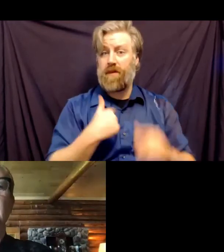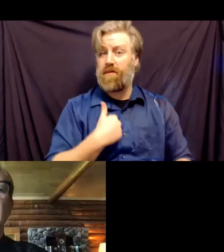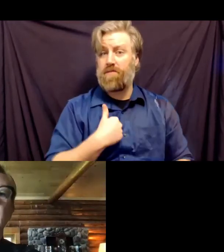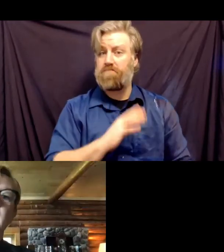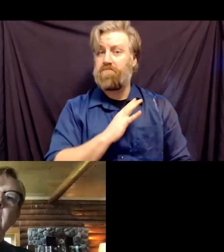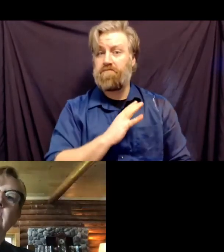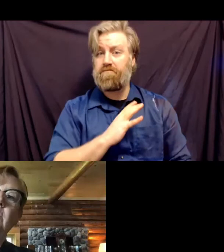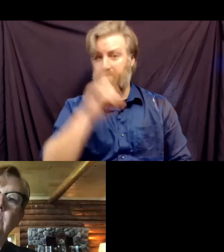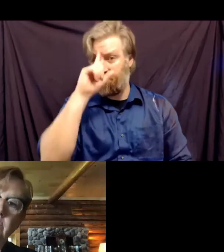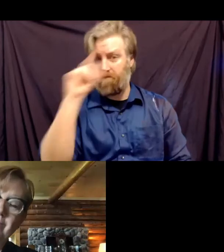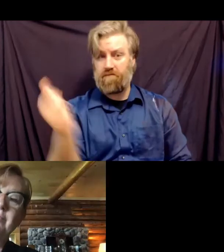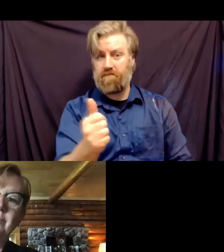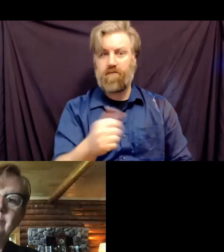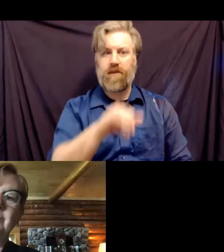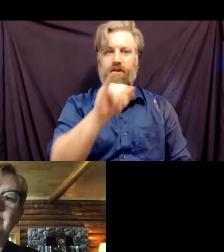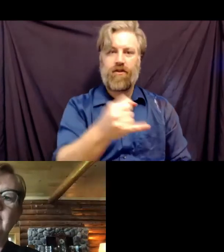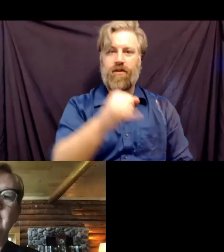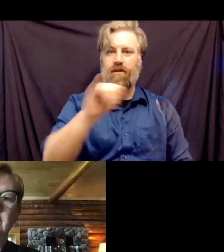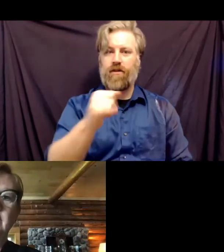I'm just JJ Wellik at